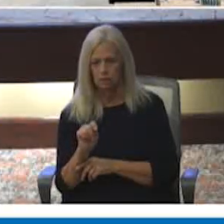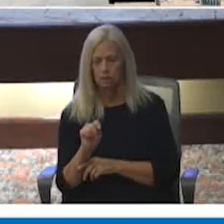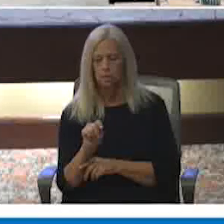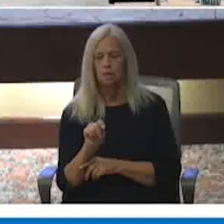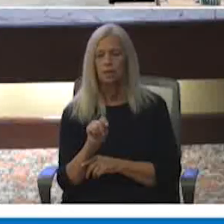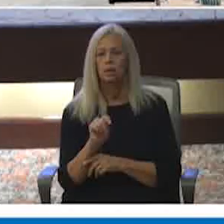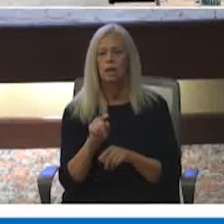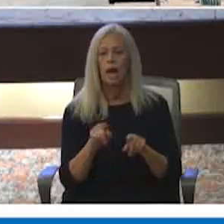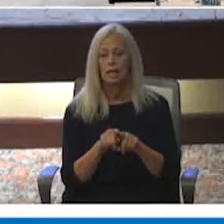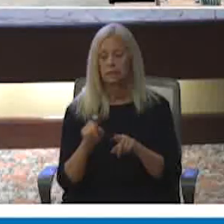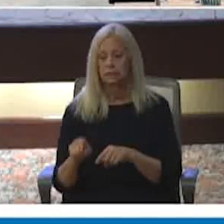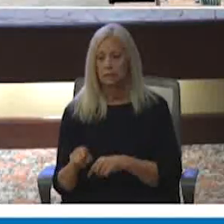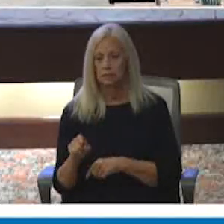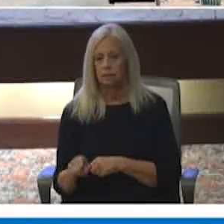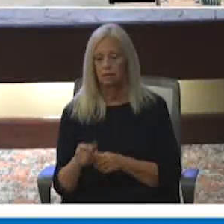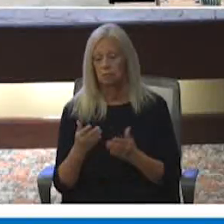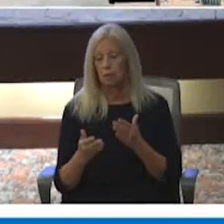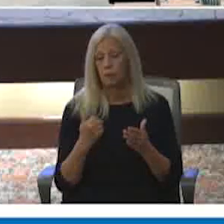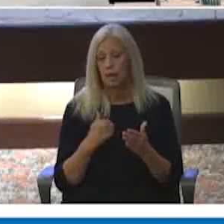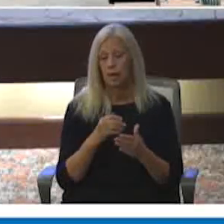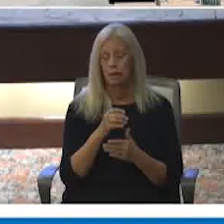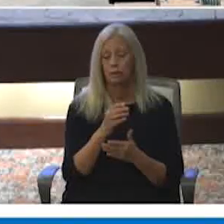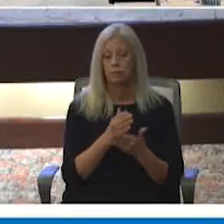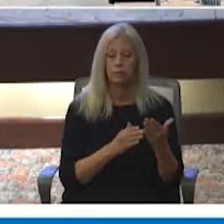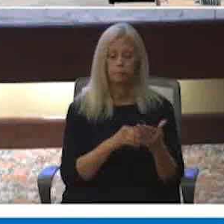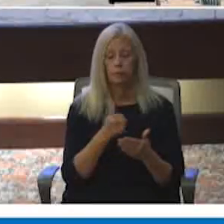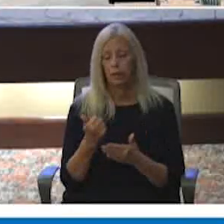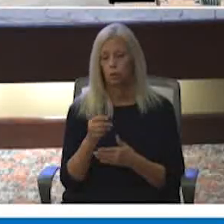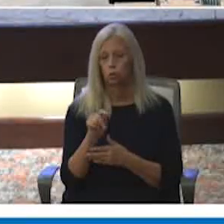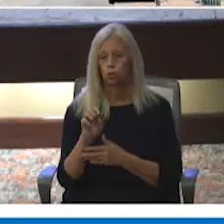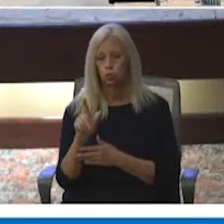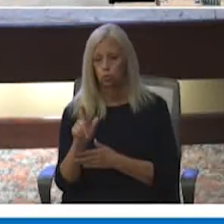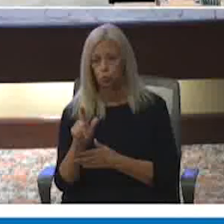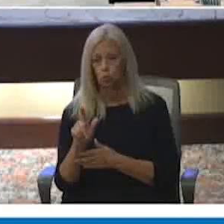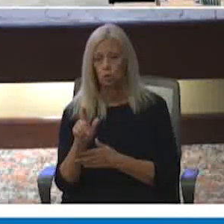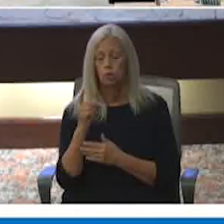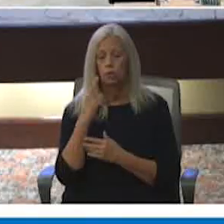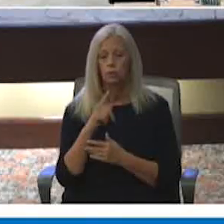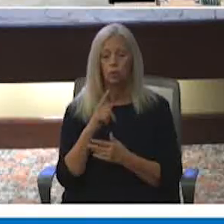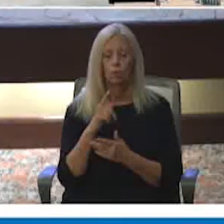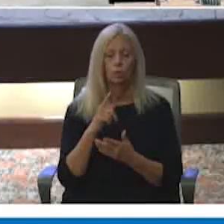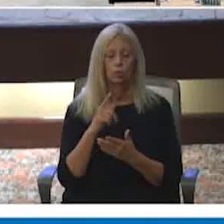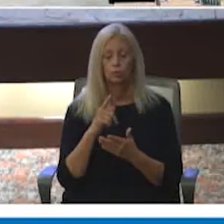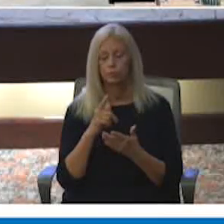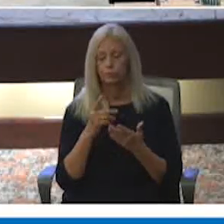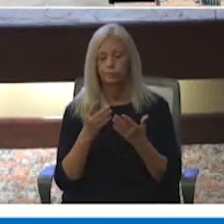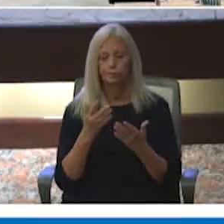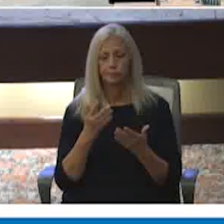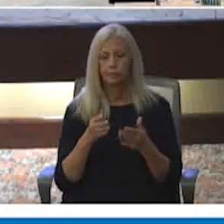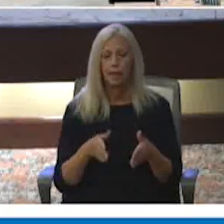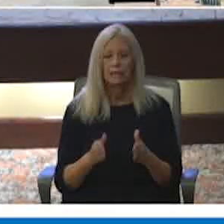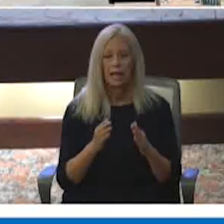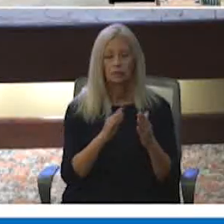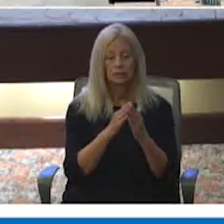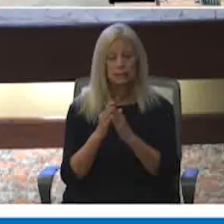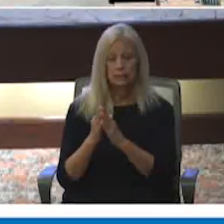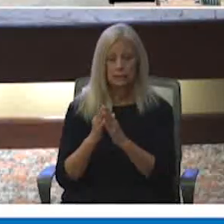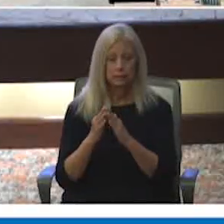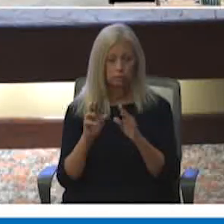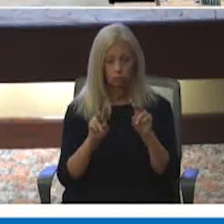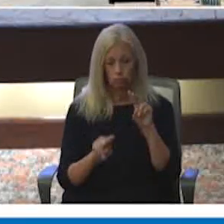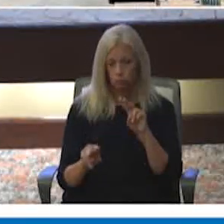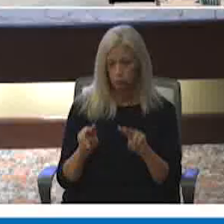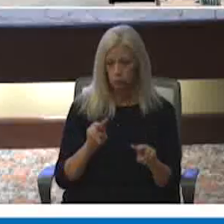need to be an additional site plan or some other tool that has that just allows the city to evaluate